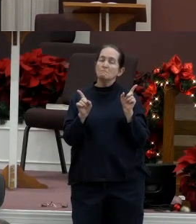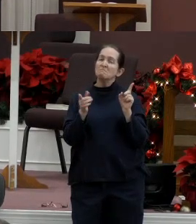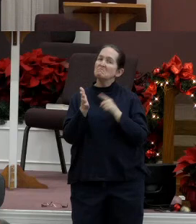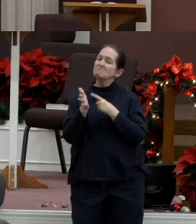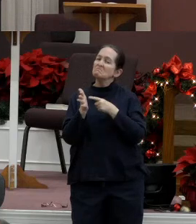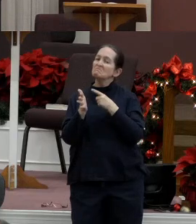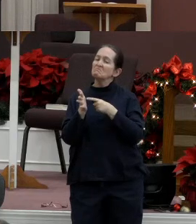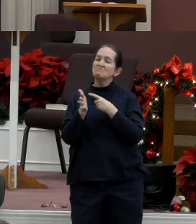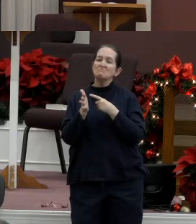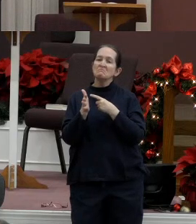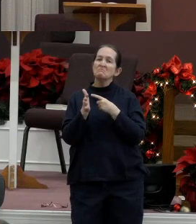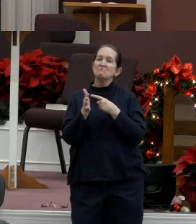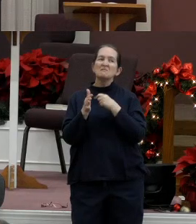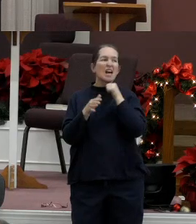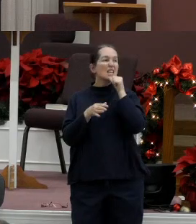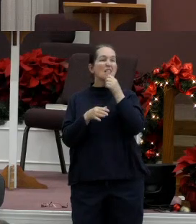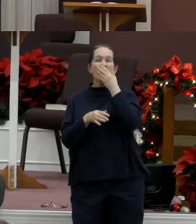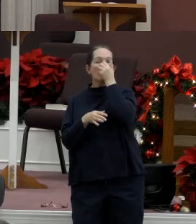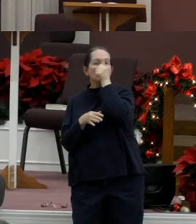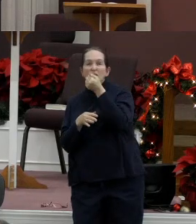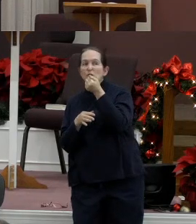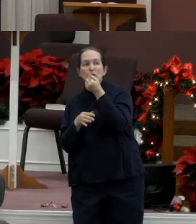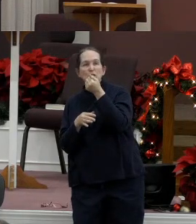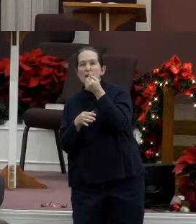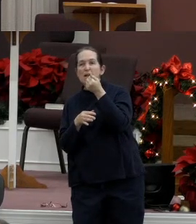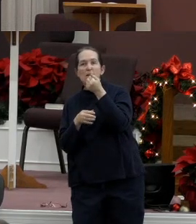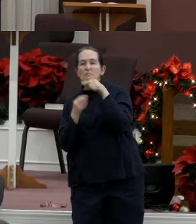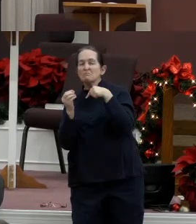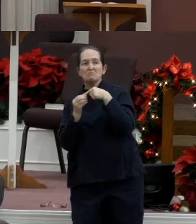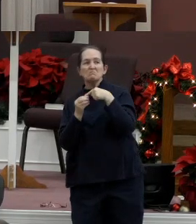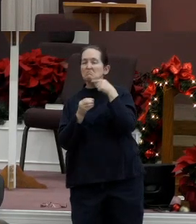sometimes we're just not that interested in listening.